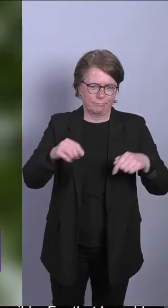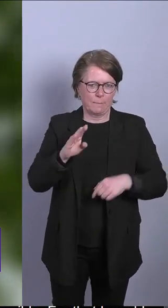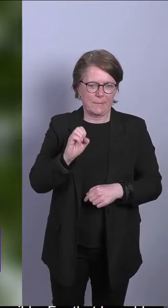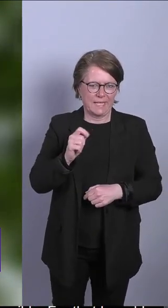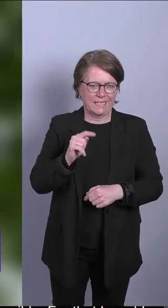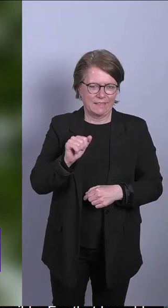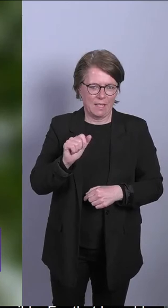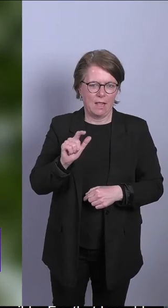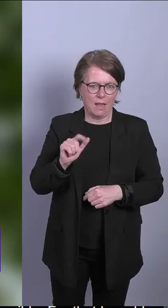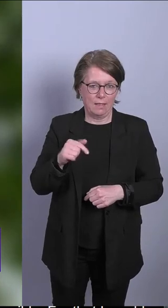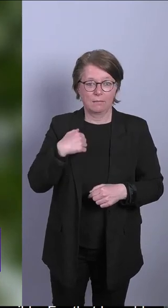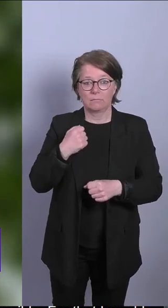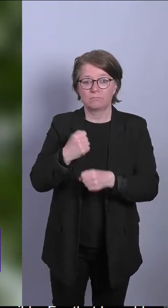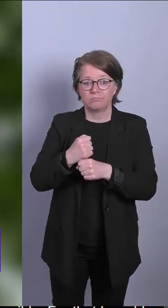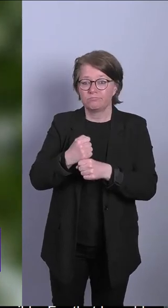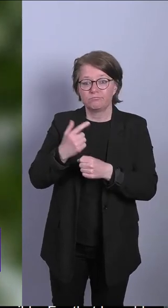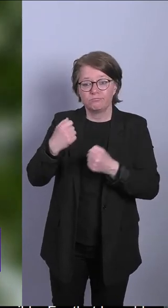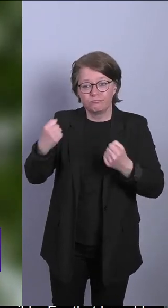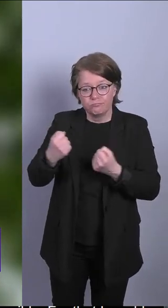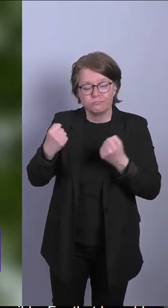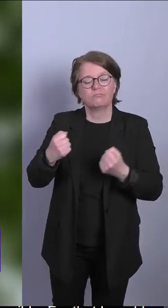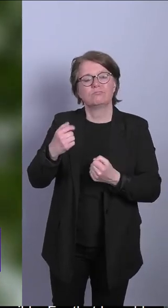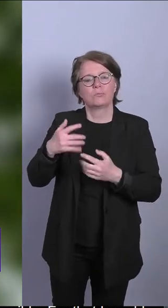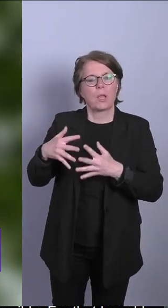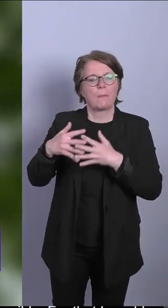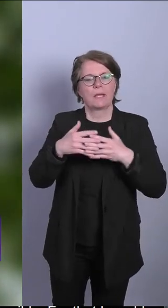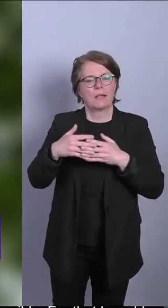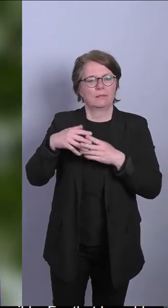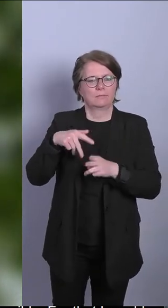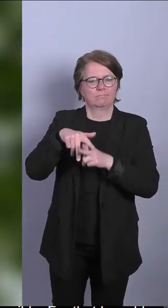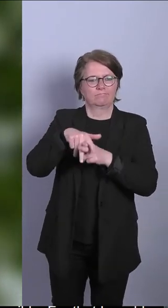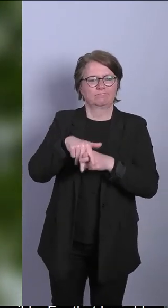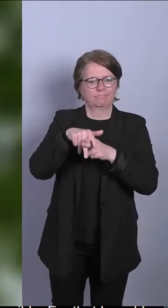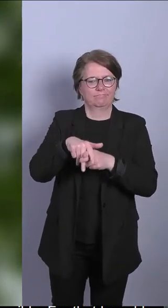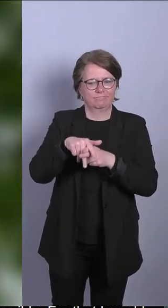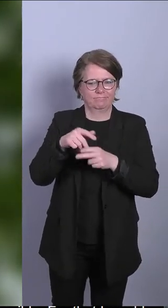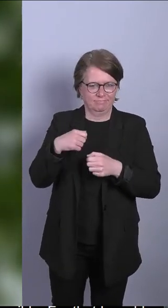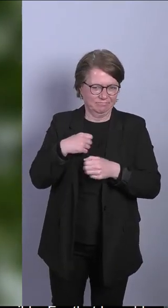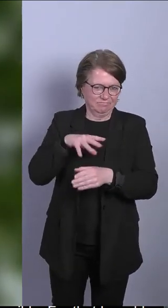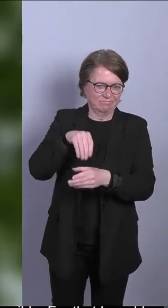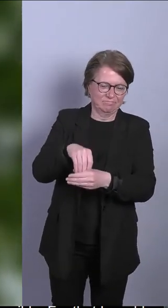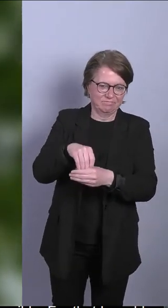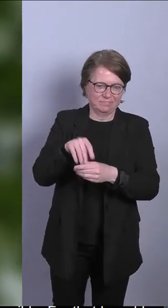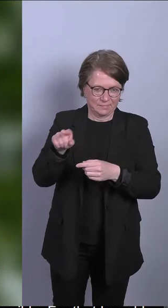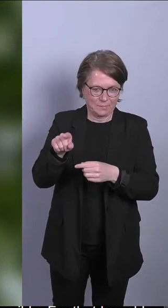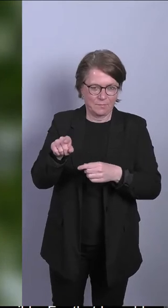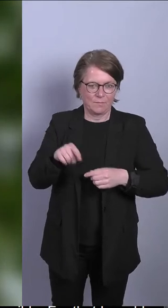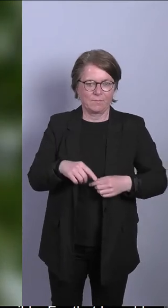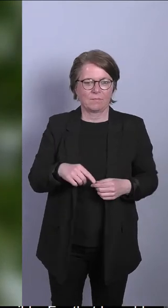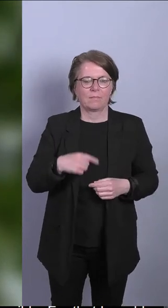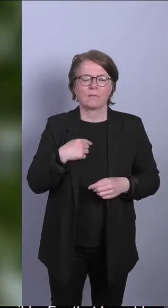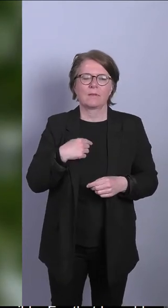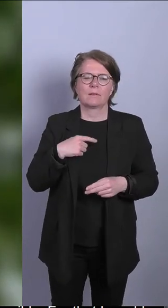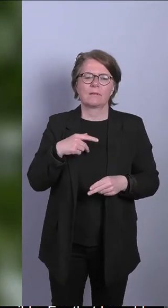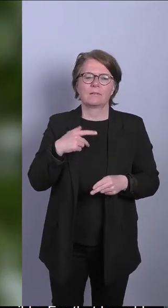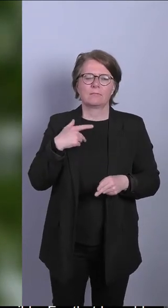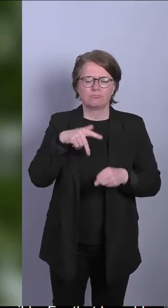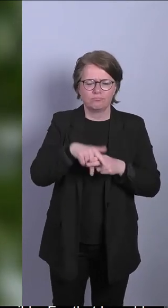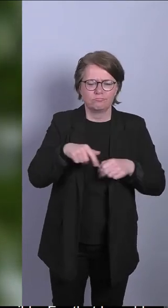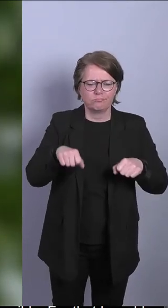some American equestrians. So, as you can see in my background, I'm very much at home in the equestrian